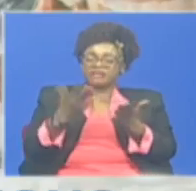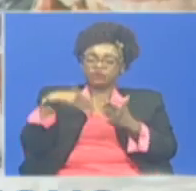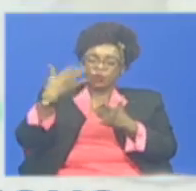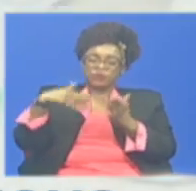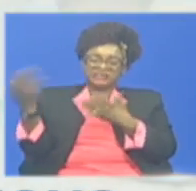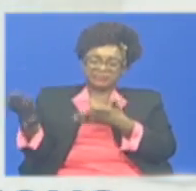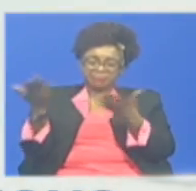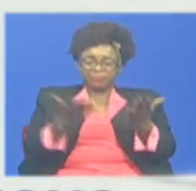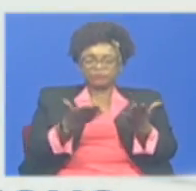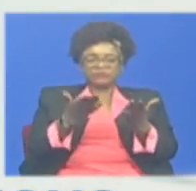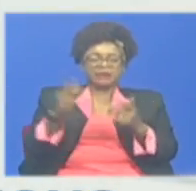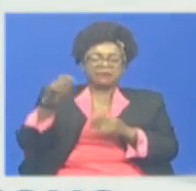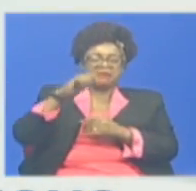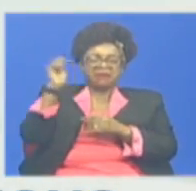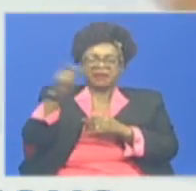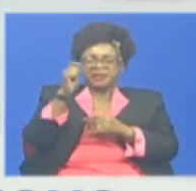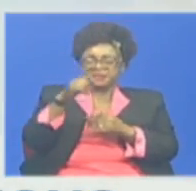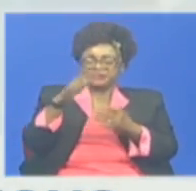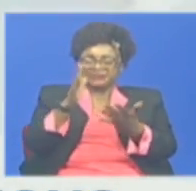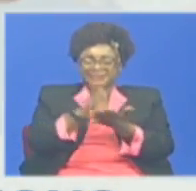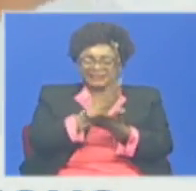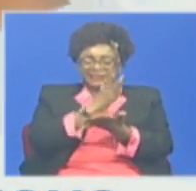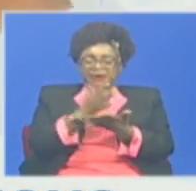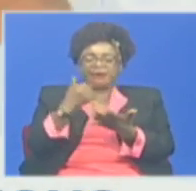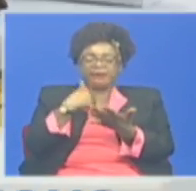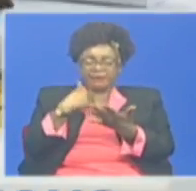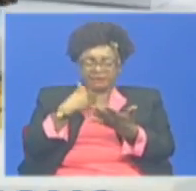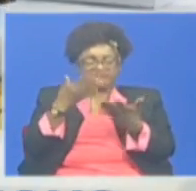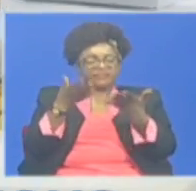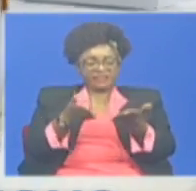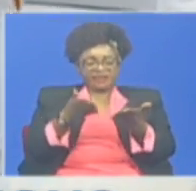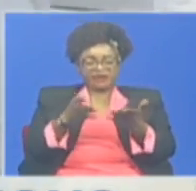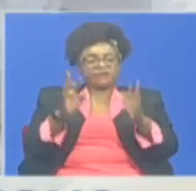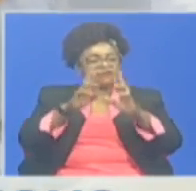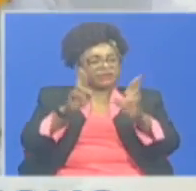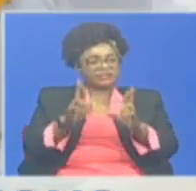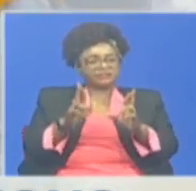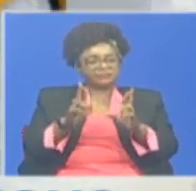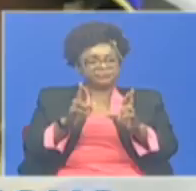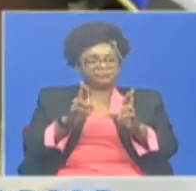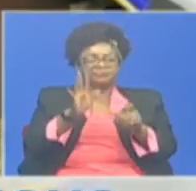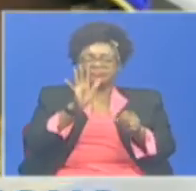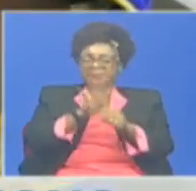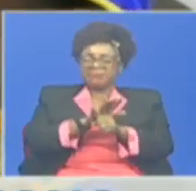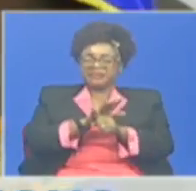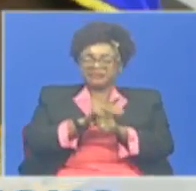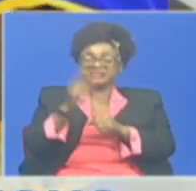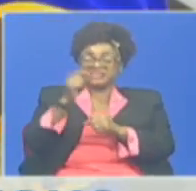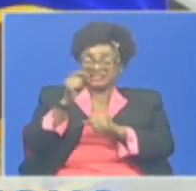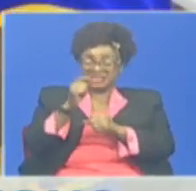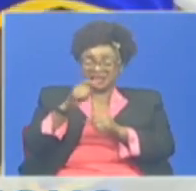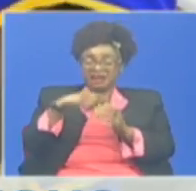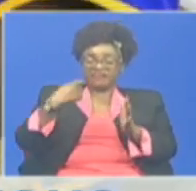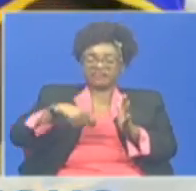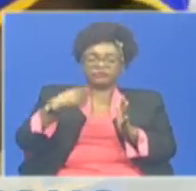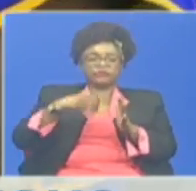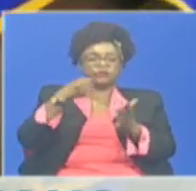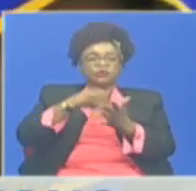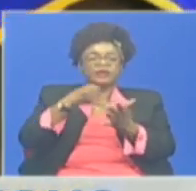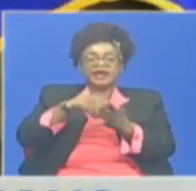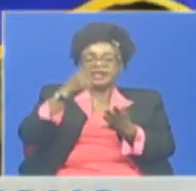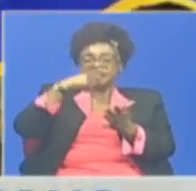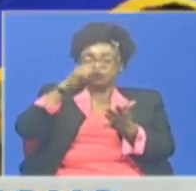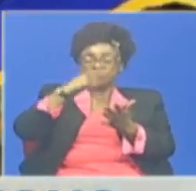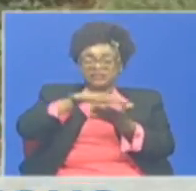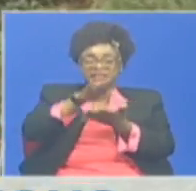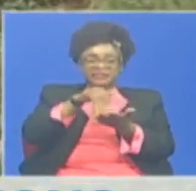in Kenya, the sector has risen to the occasion. Many textile factories, including the Kitui County Textile Center,